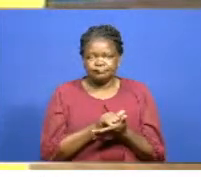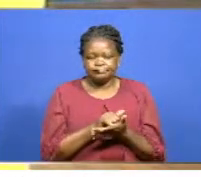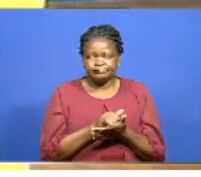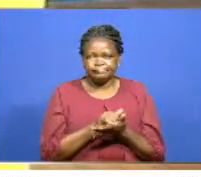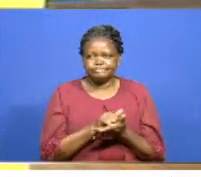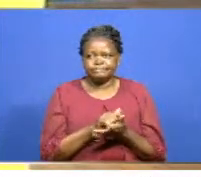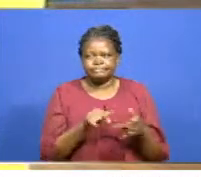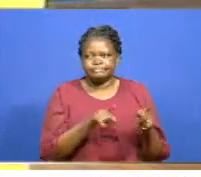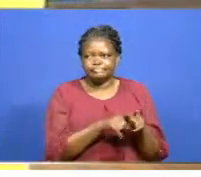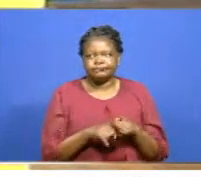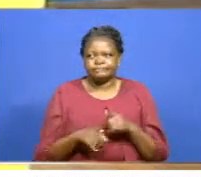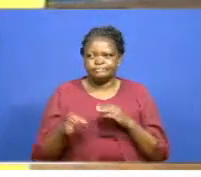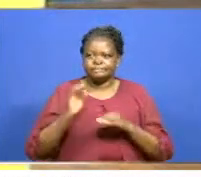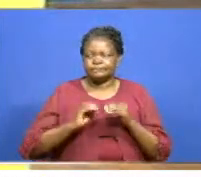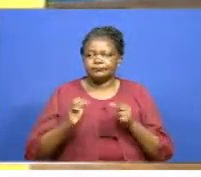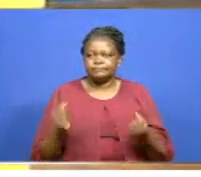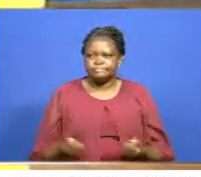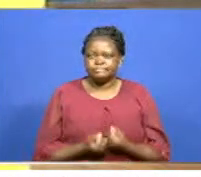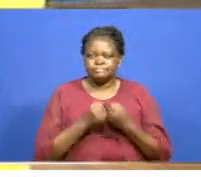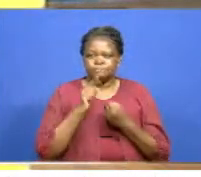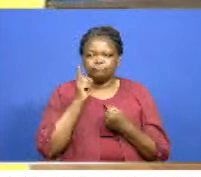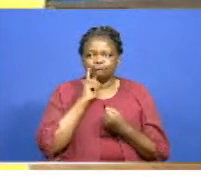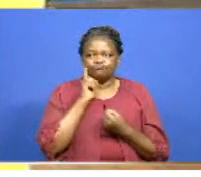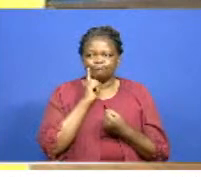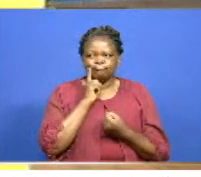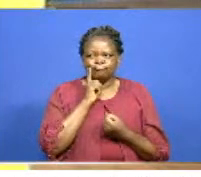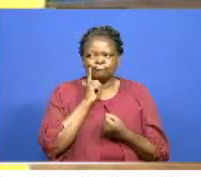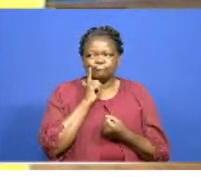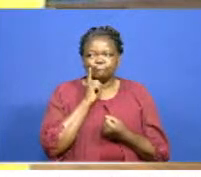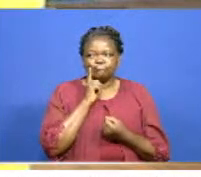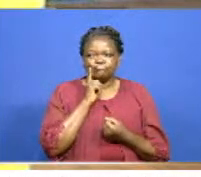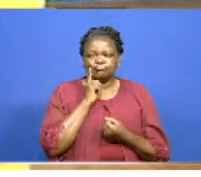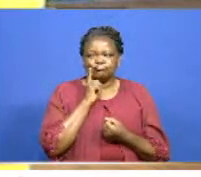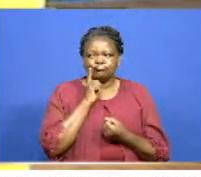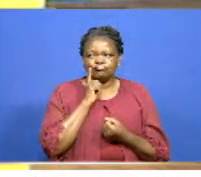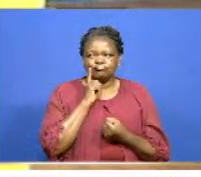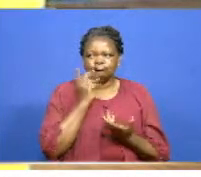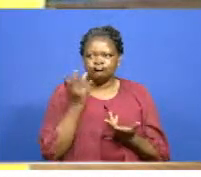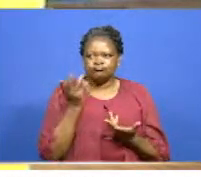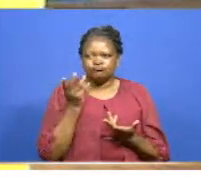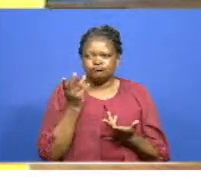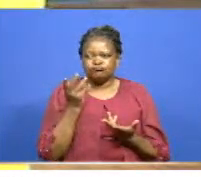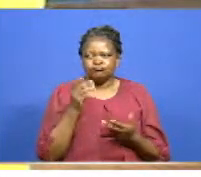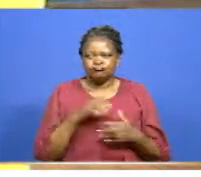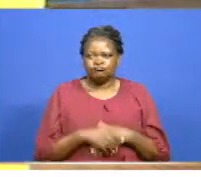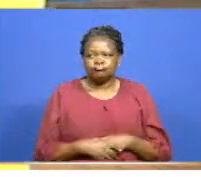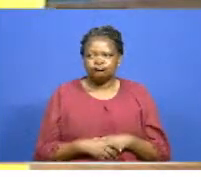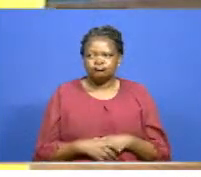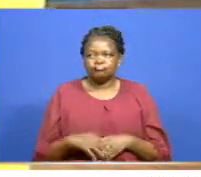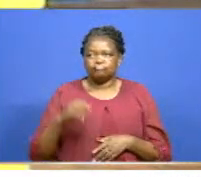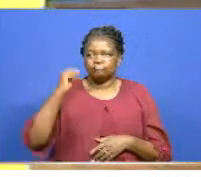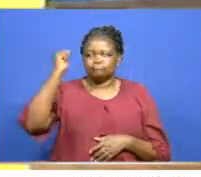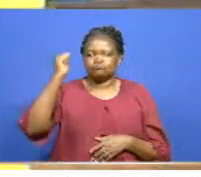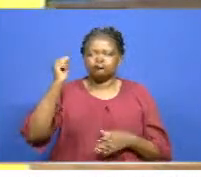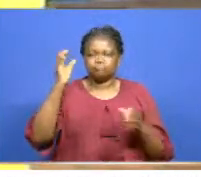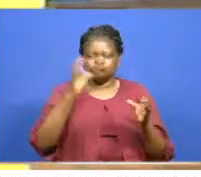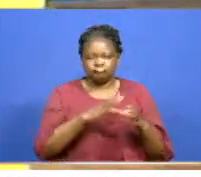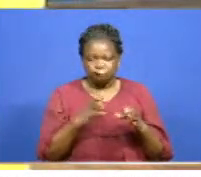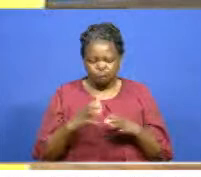as the elections come, of course, tomorrow, the play of the political parties we are yet to see.